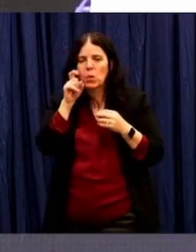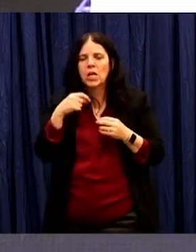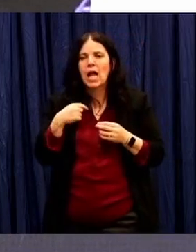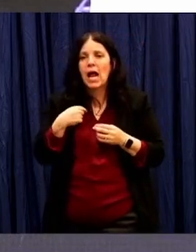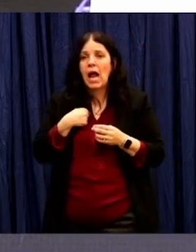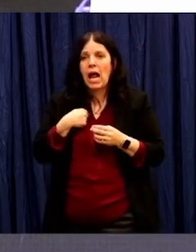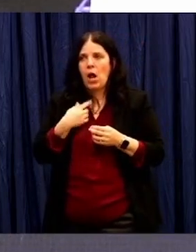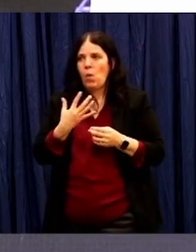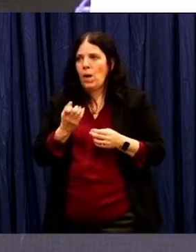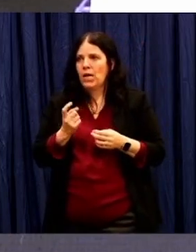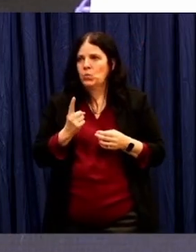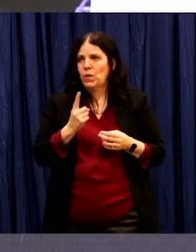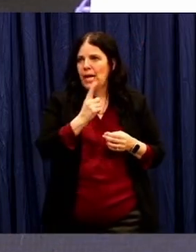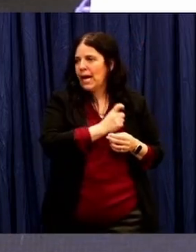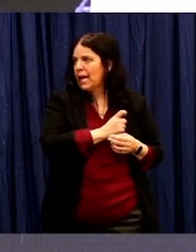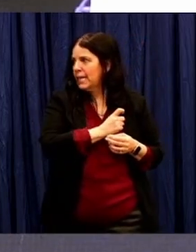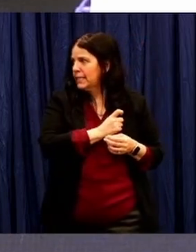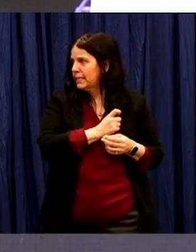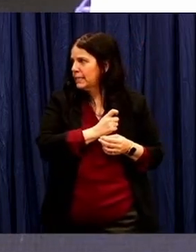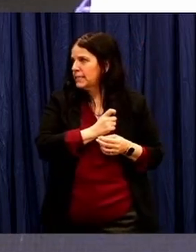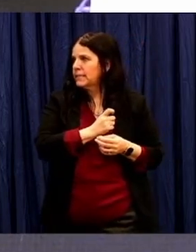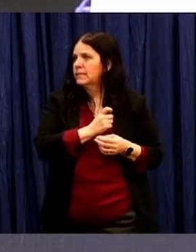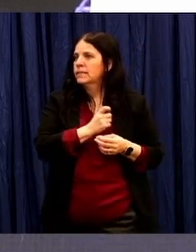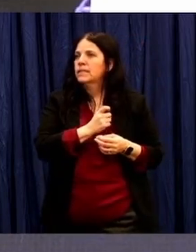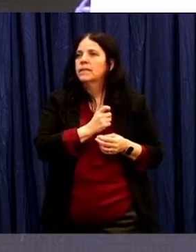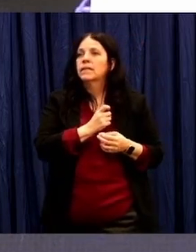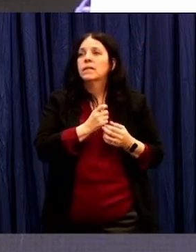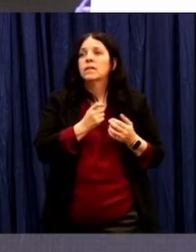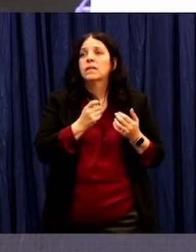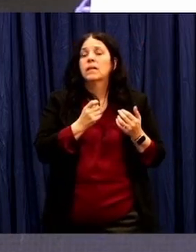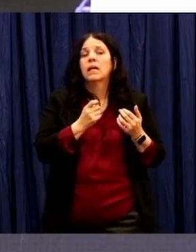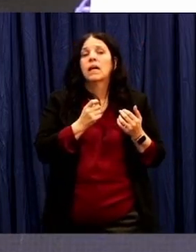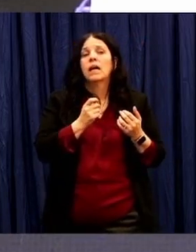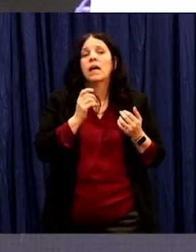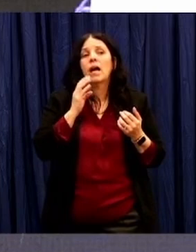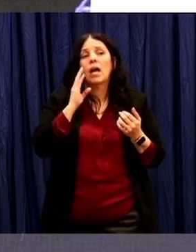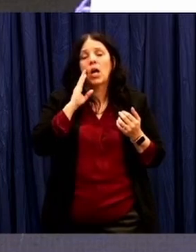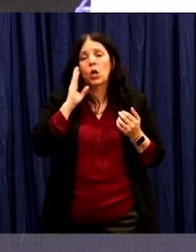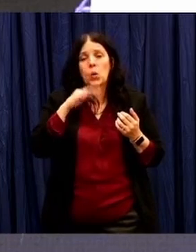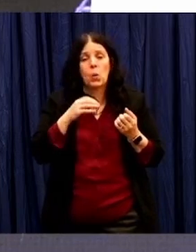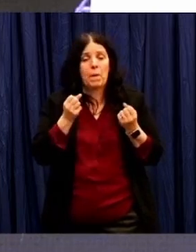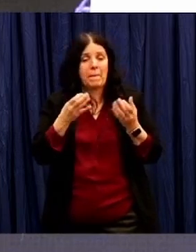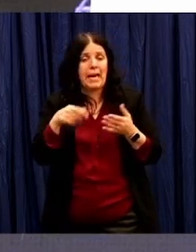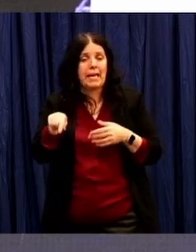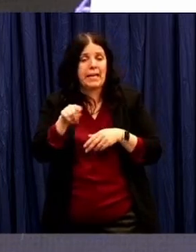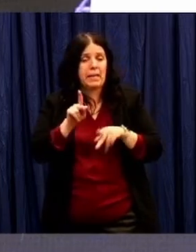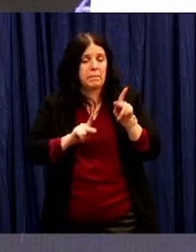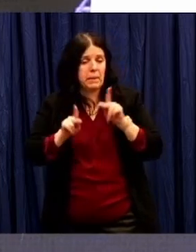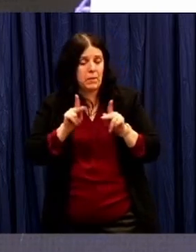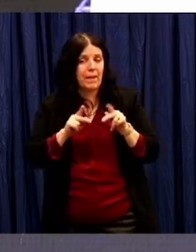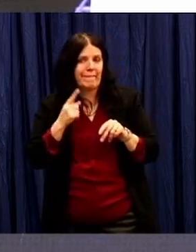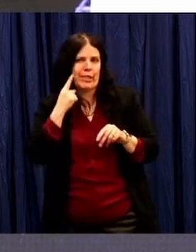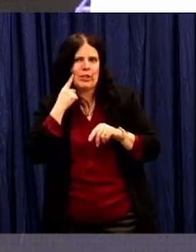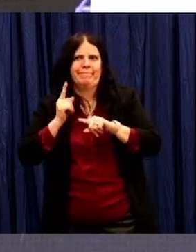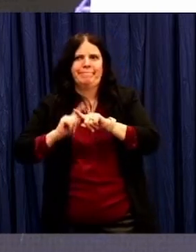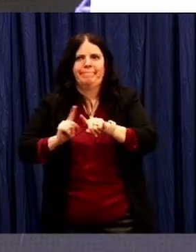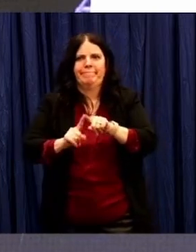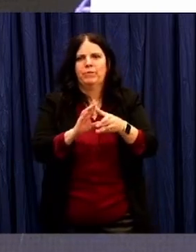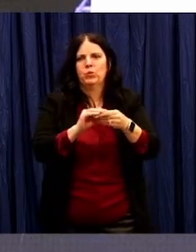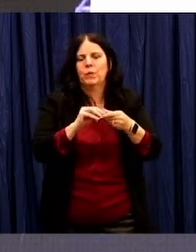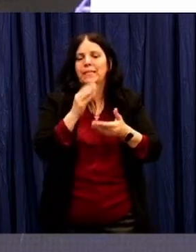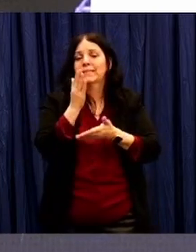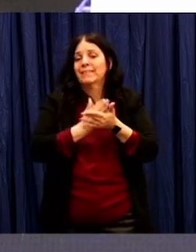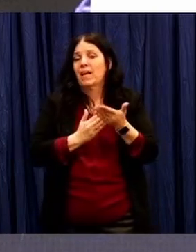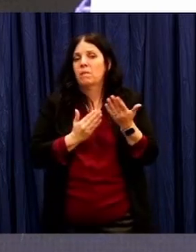Kellie. So I know many folks have, and certainly I've heard stories of people who've waited months, maybe